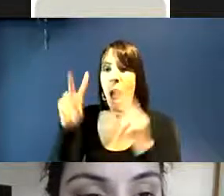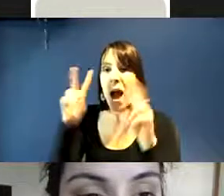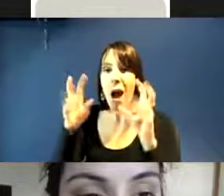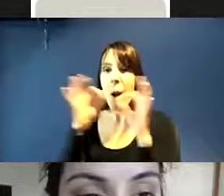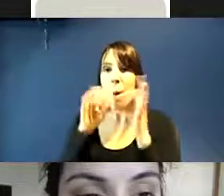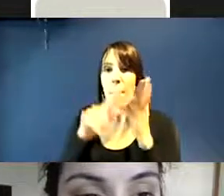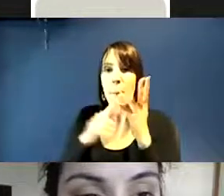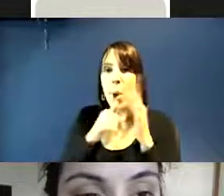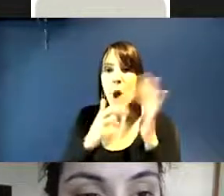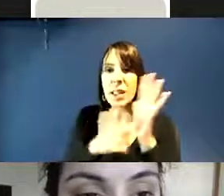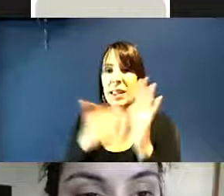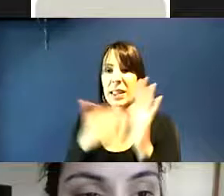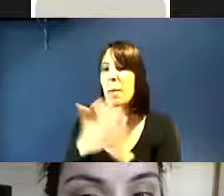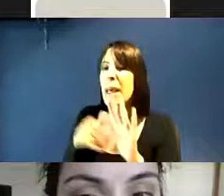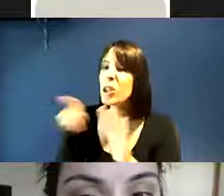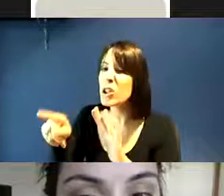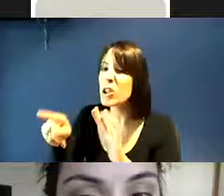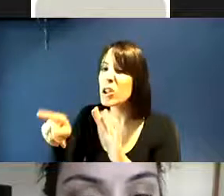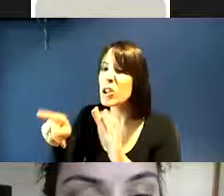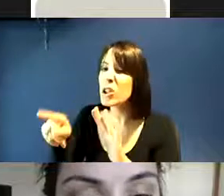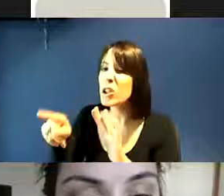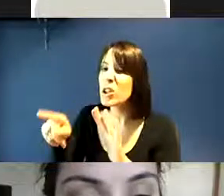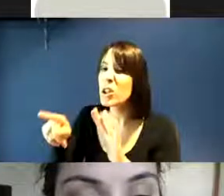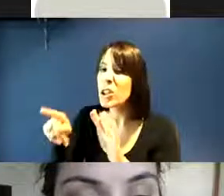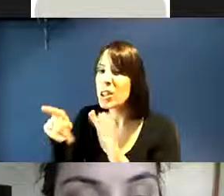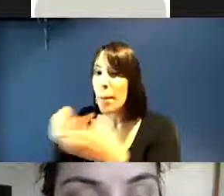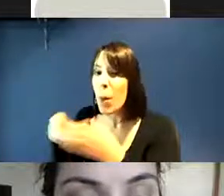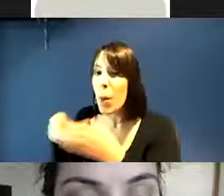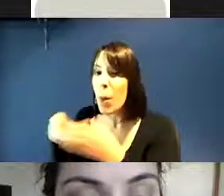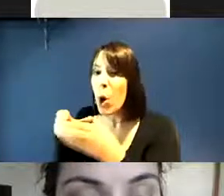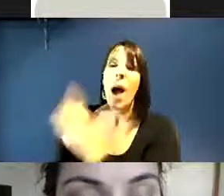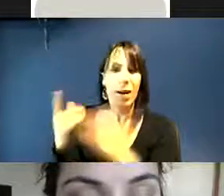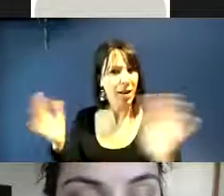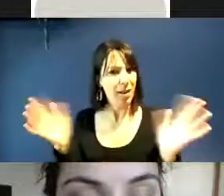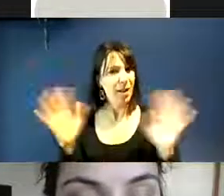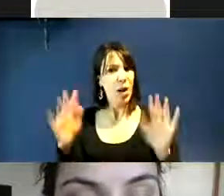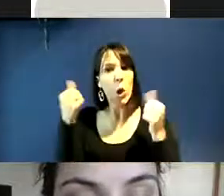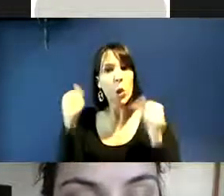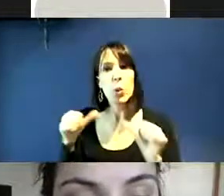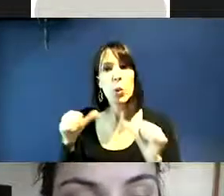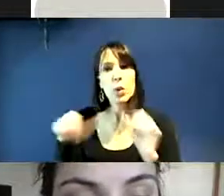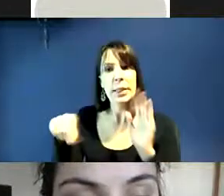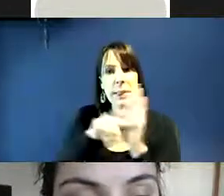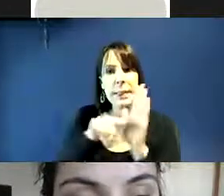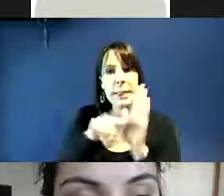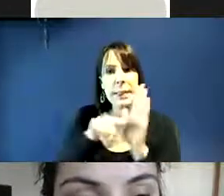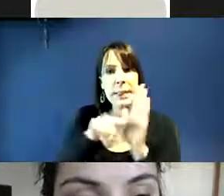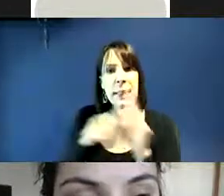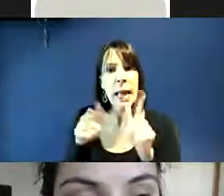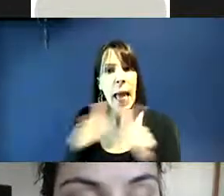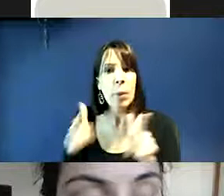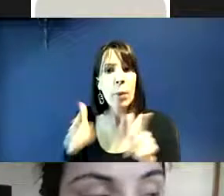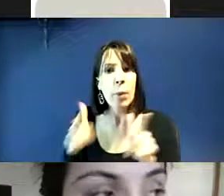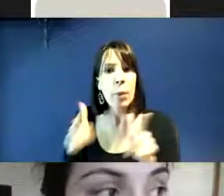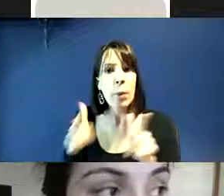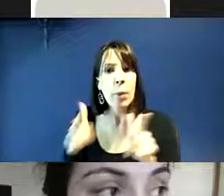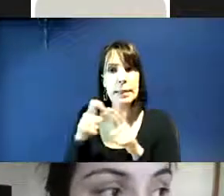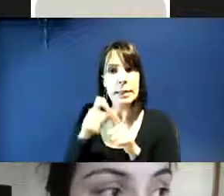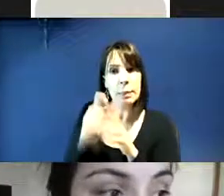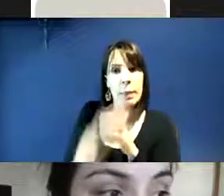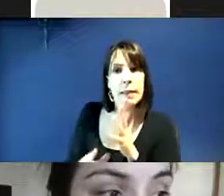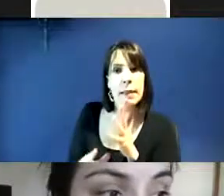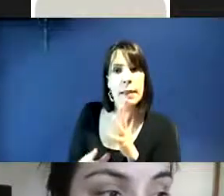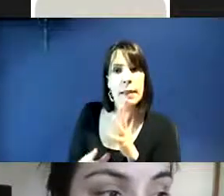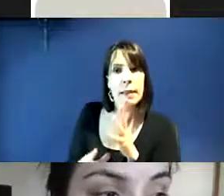have happened. Using deficit language when speaking about disability is hurtful and